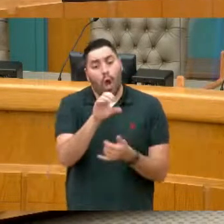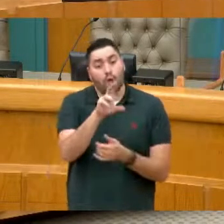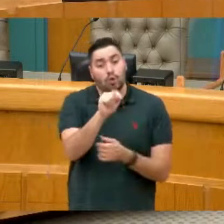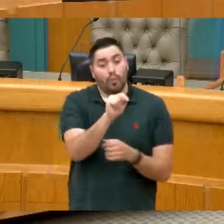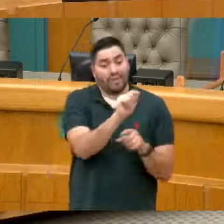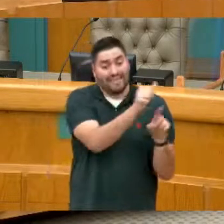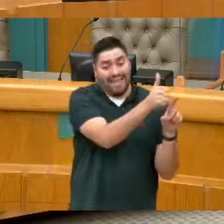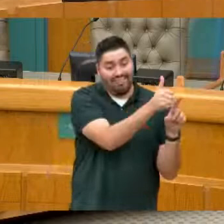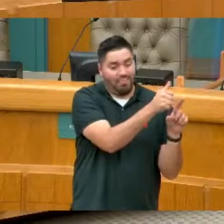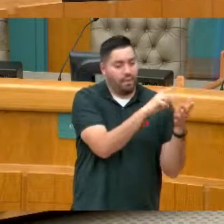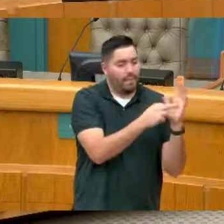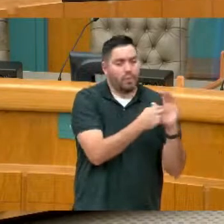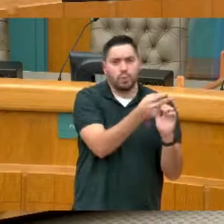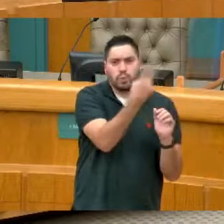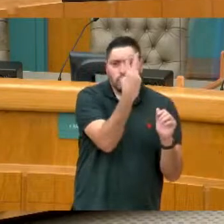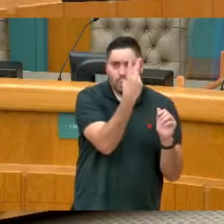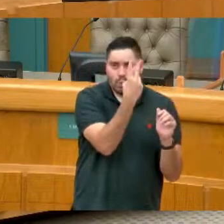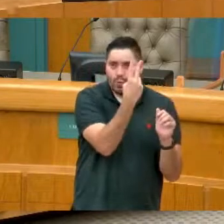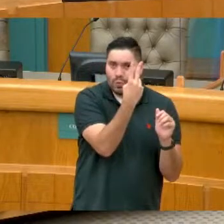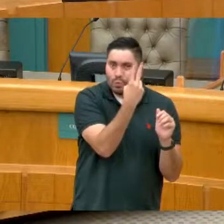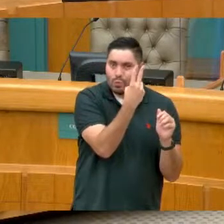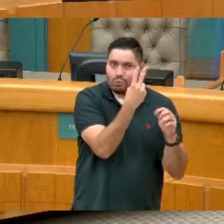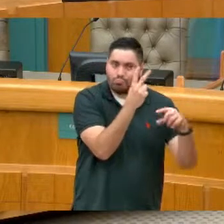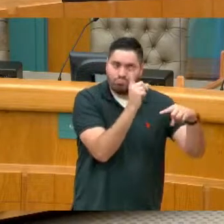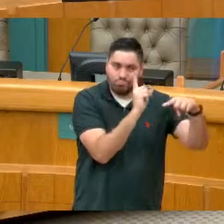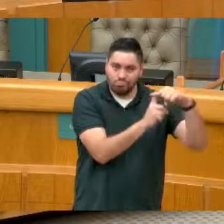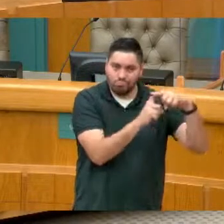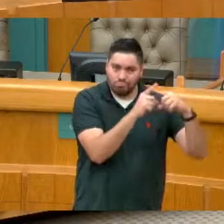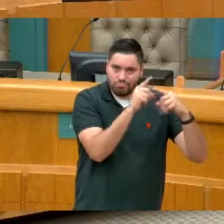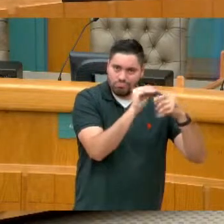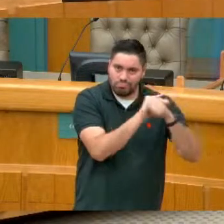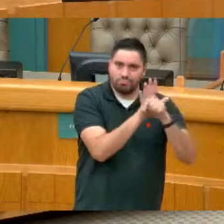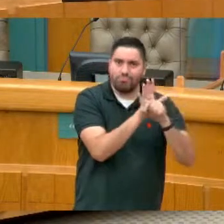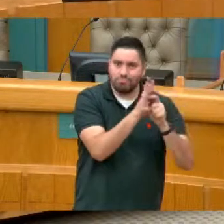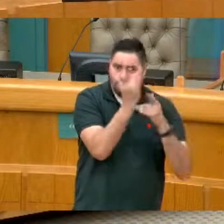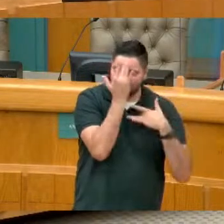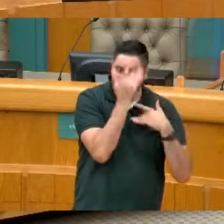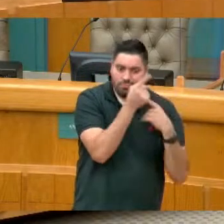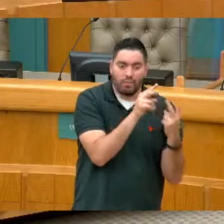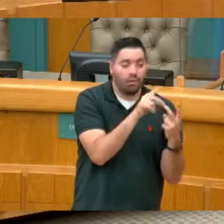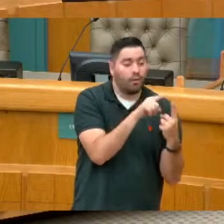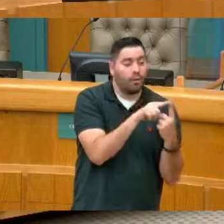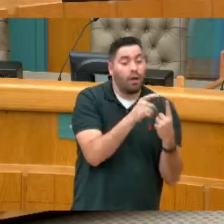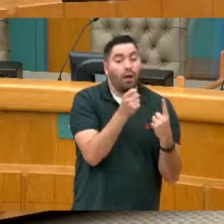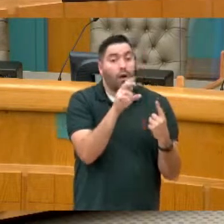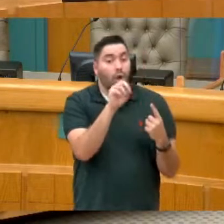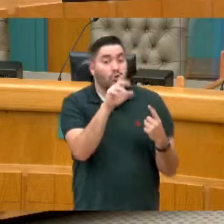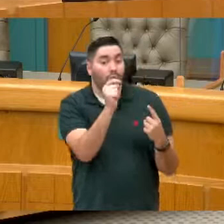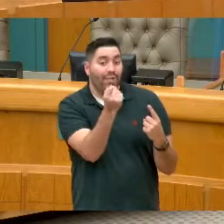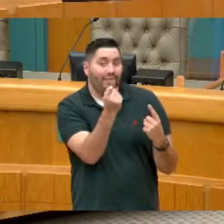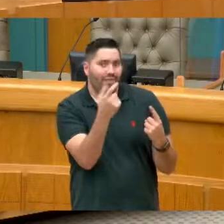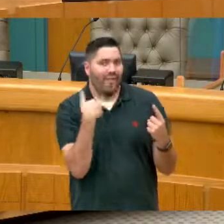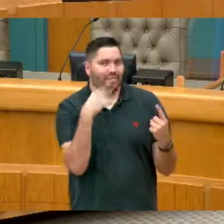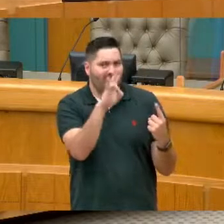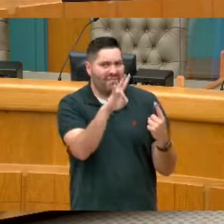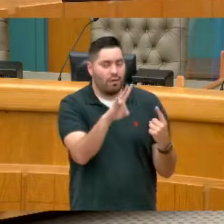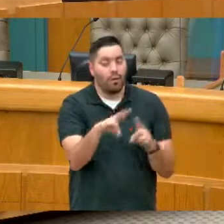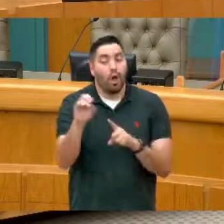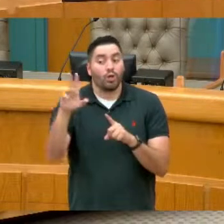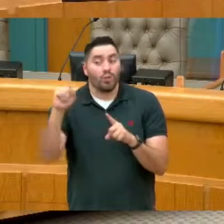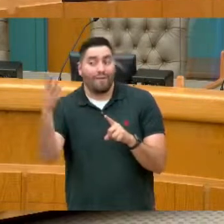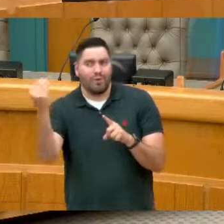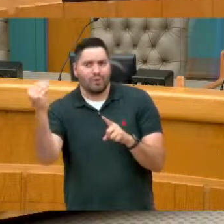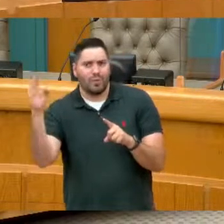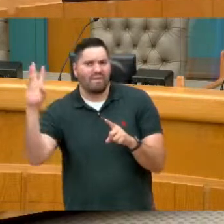statistics. City Manager Zanoni sends his regrets he could not be here today. So we're going to start out by looking at the last 2 weeks of